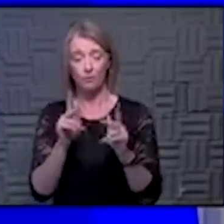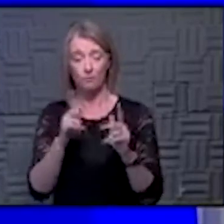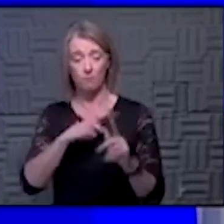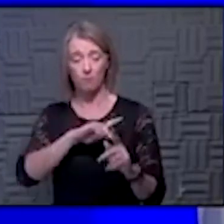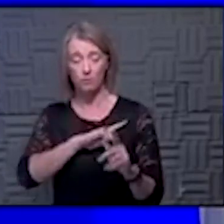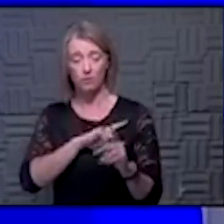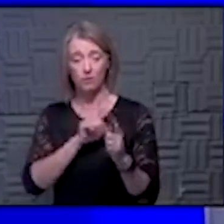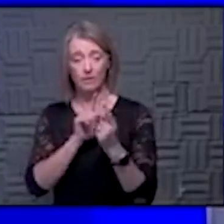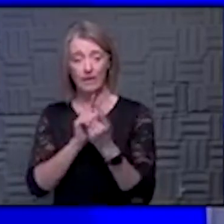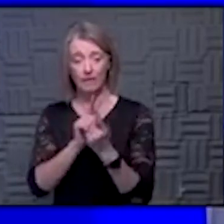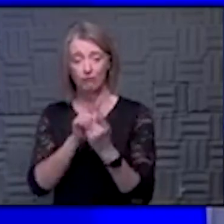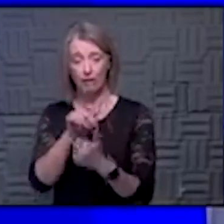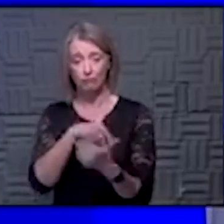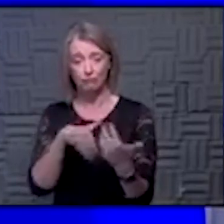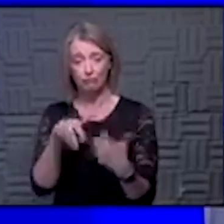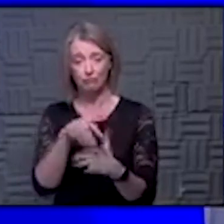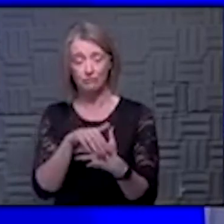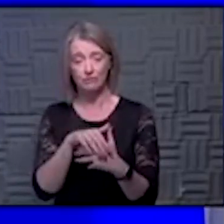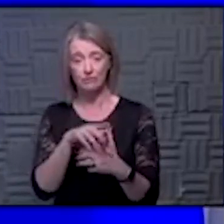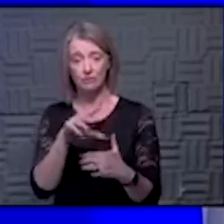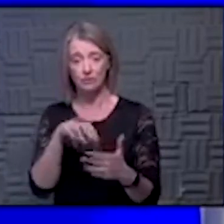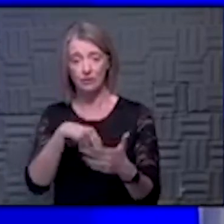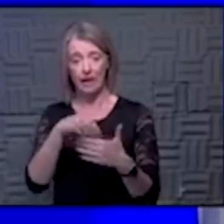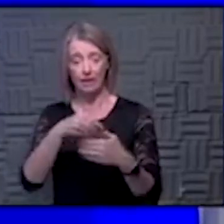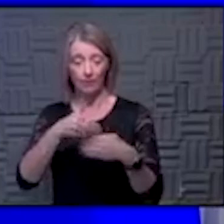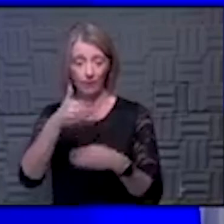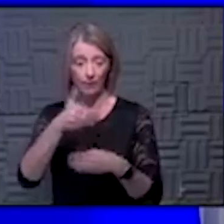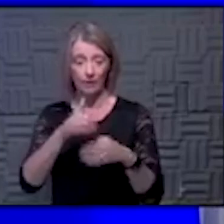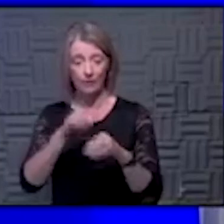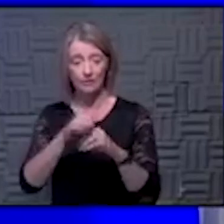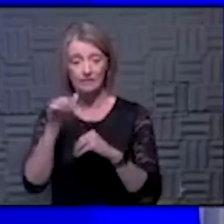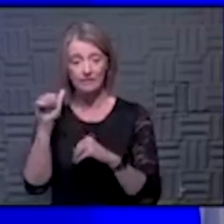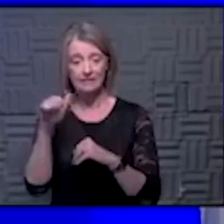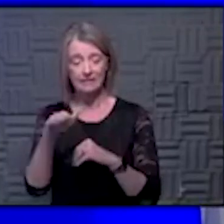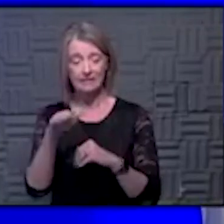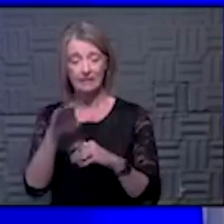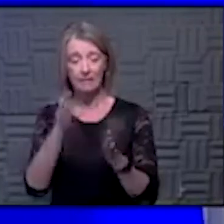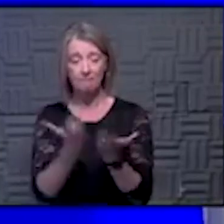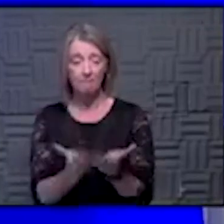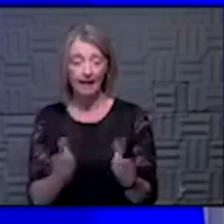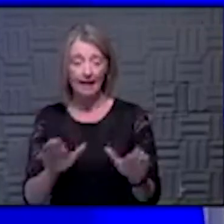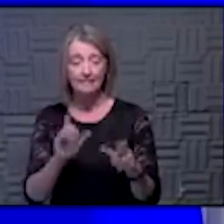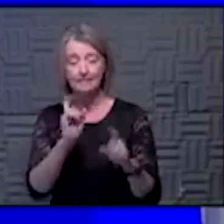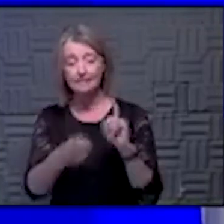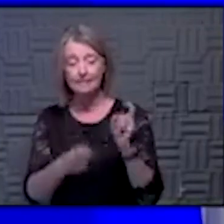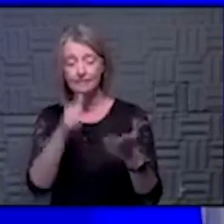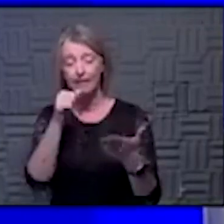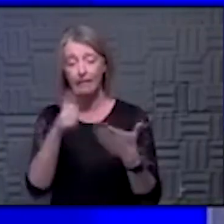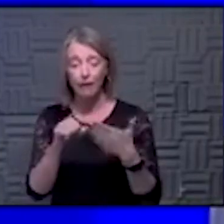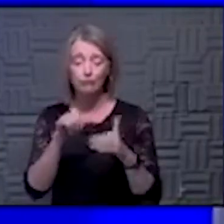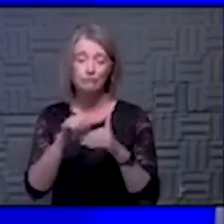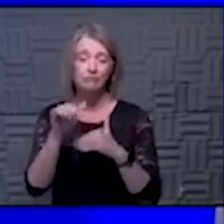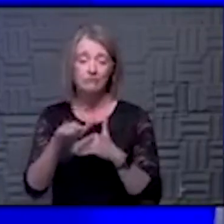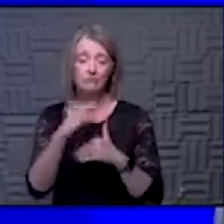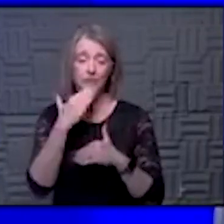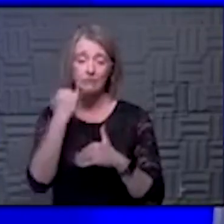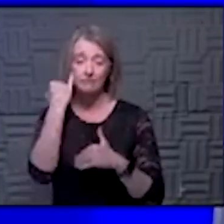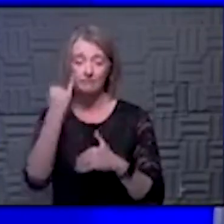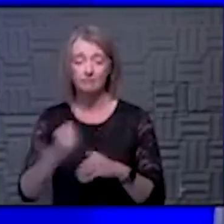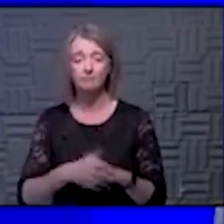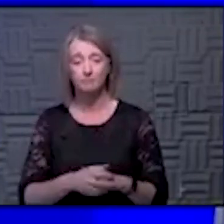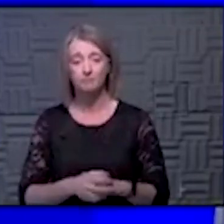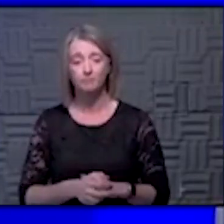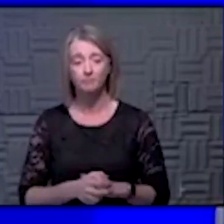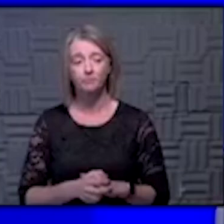interaction. So, either doing it out the window or sending those care baskets, those gifts, those letters, I think is all